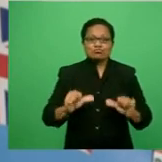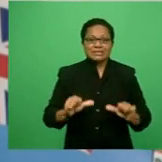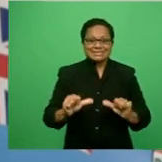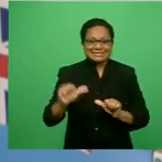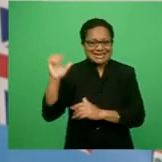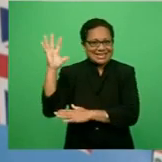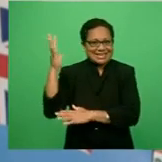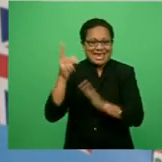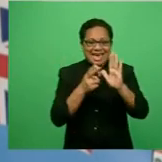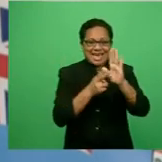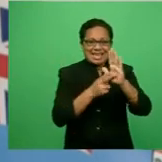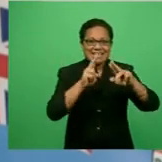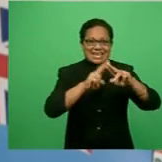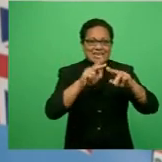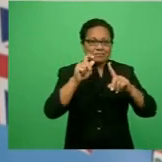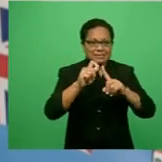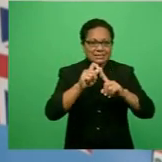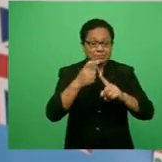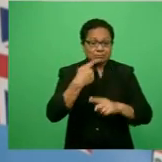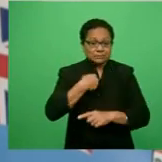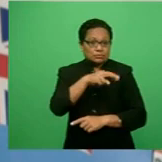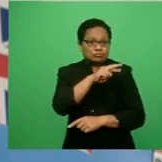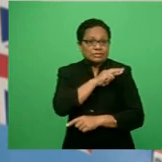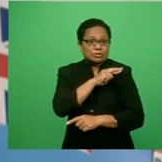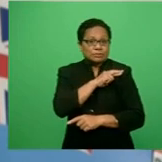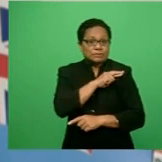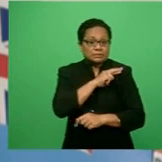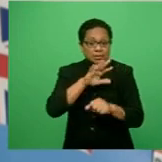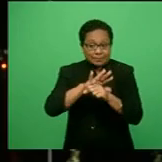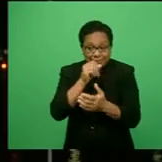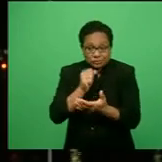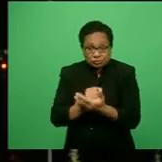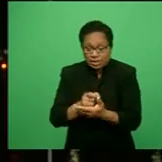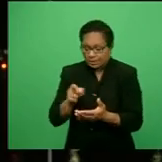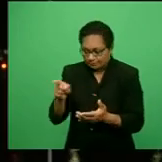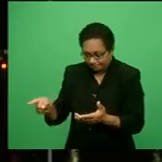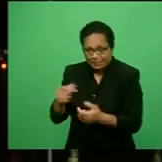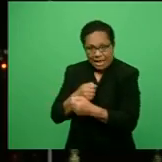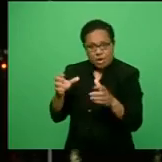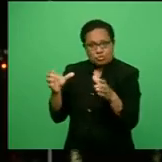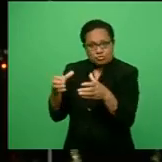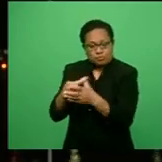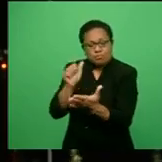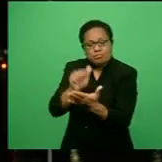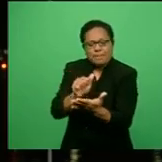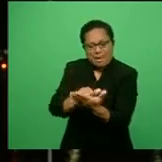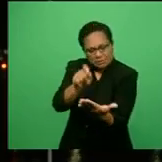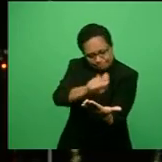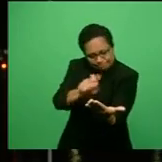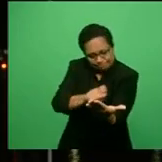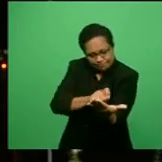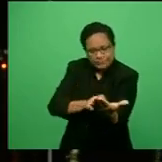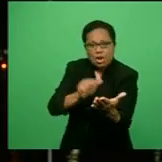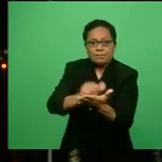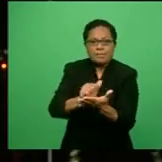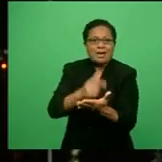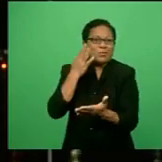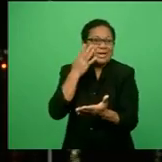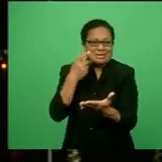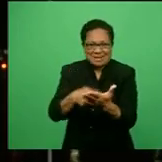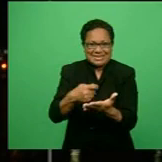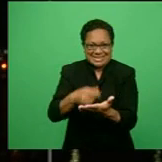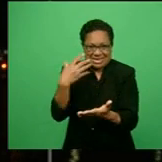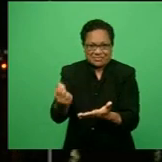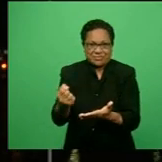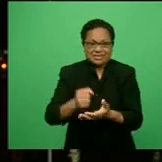my job to make sure that the party gets this right. The NFP has been given 21 days to